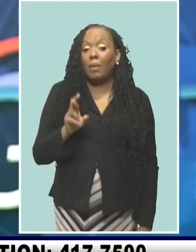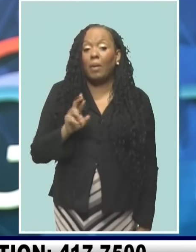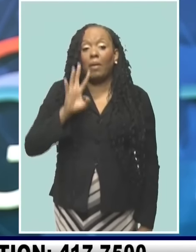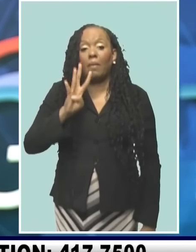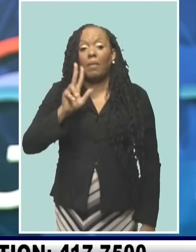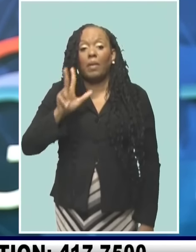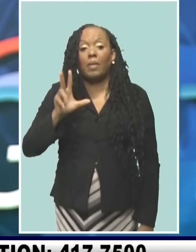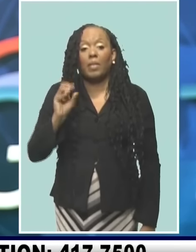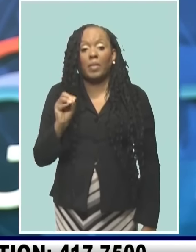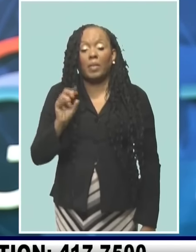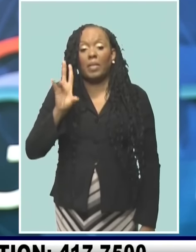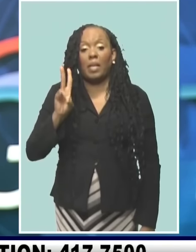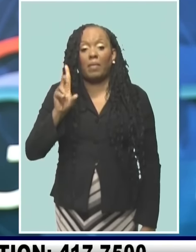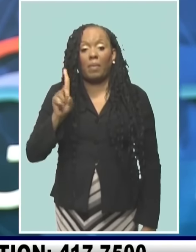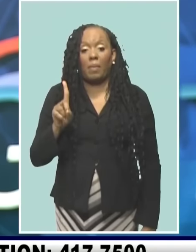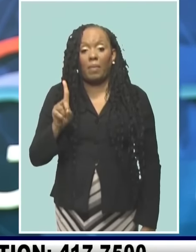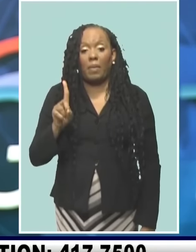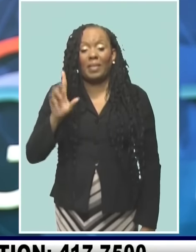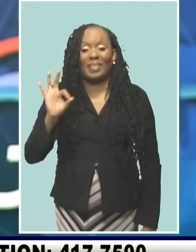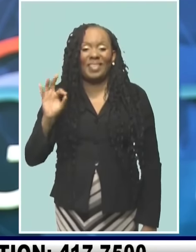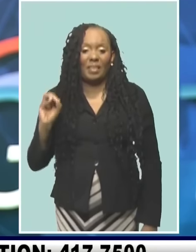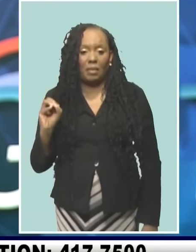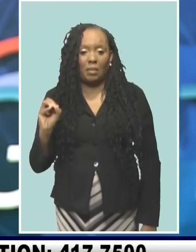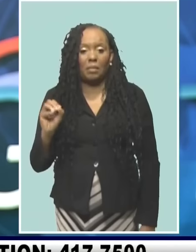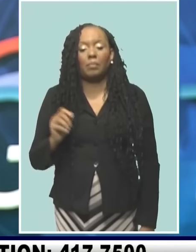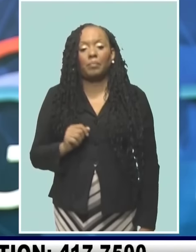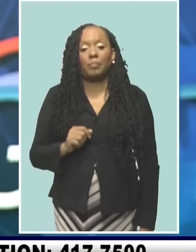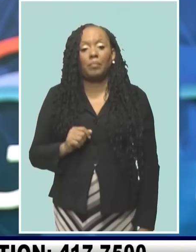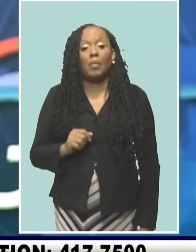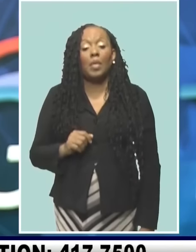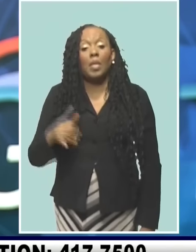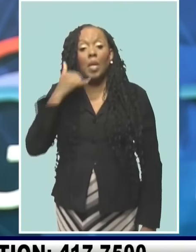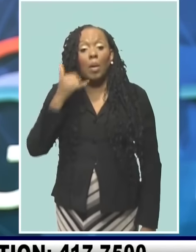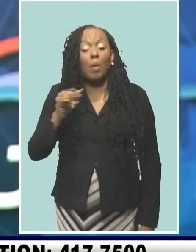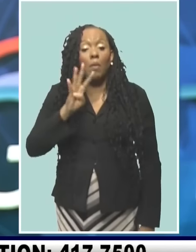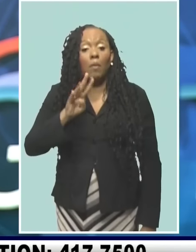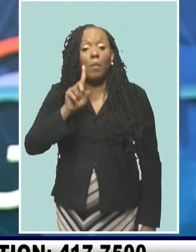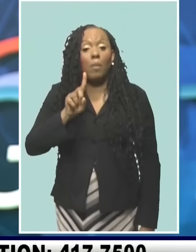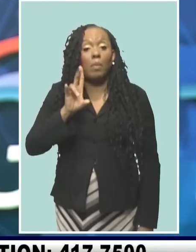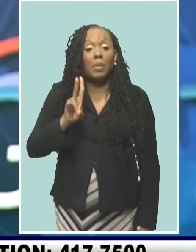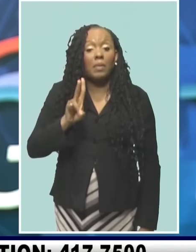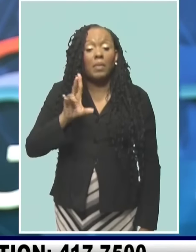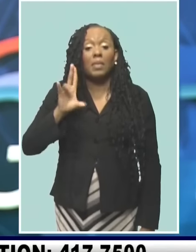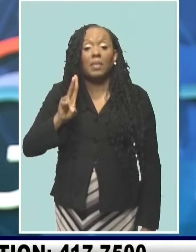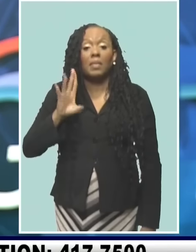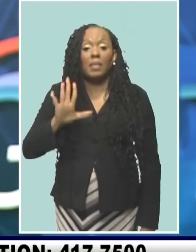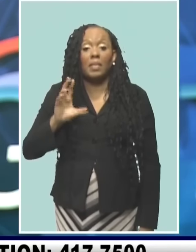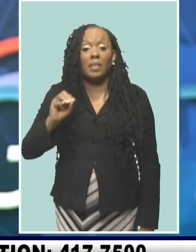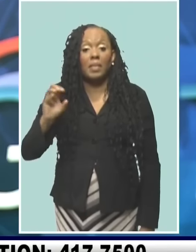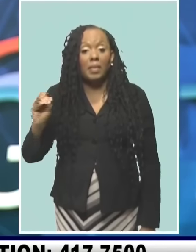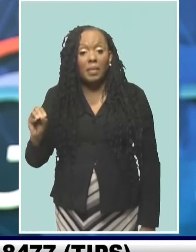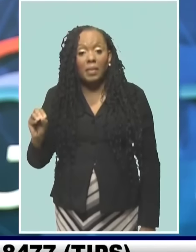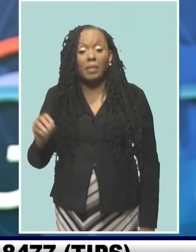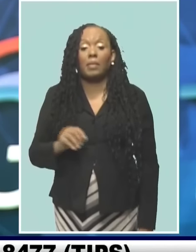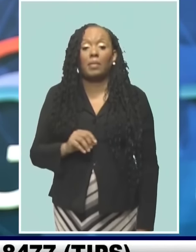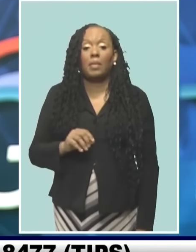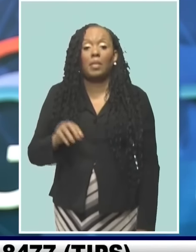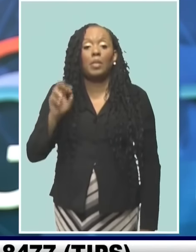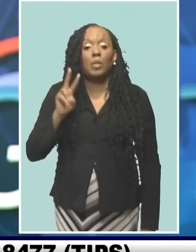430-7189 or 7190. Blackrock Police Station at 417-7500, Police Emergency